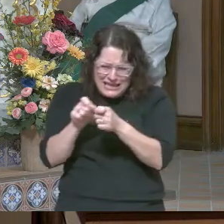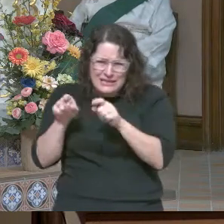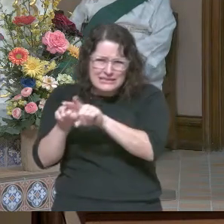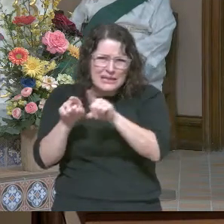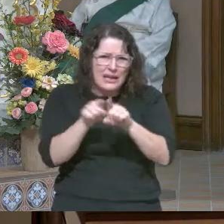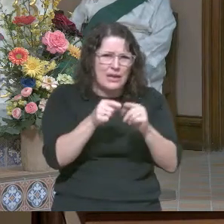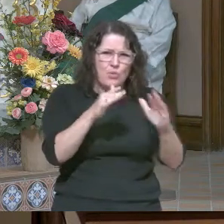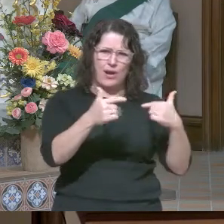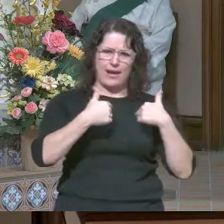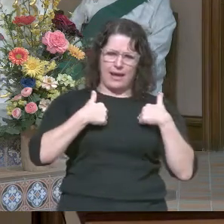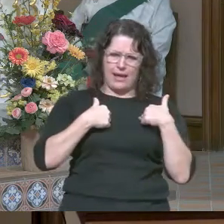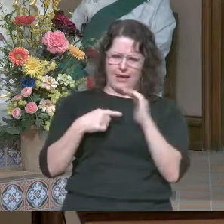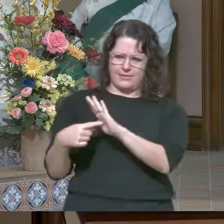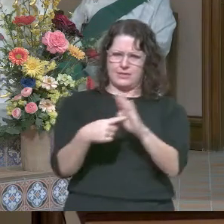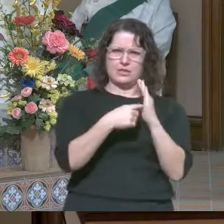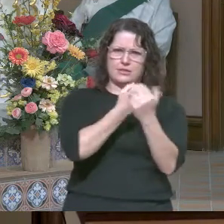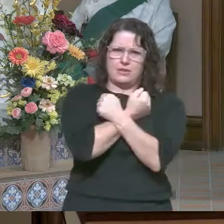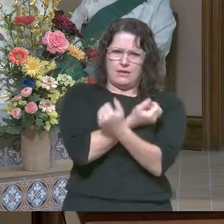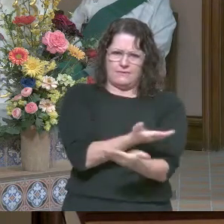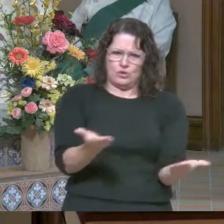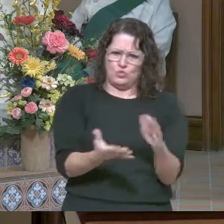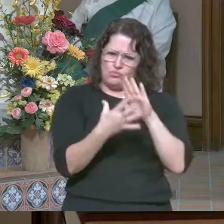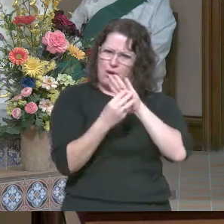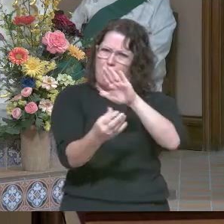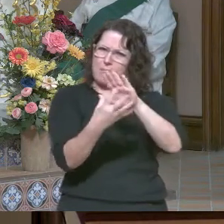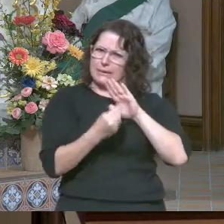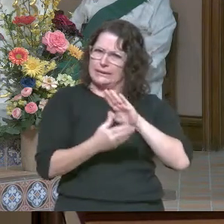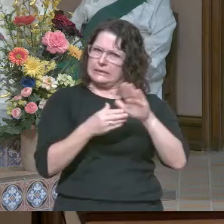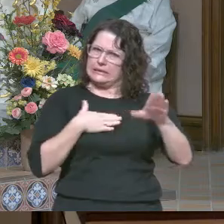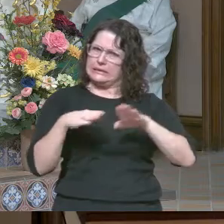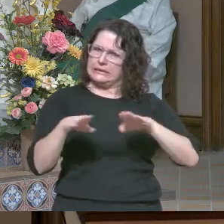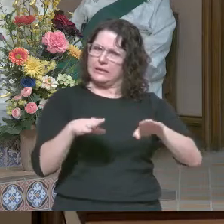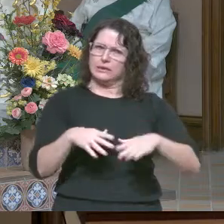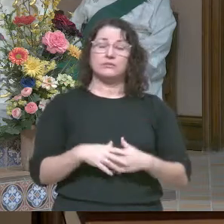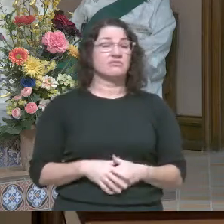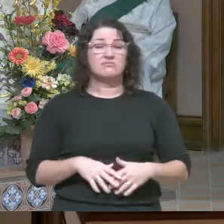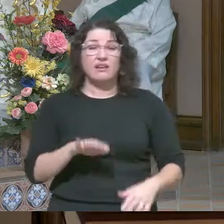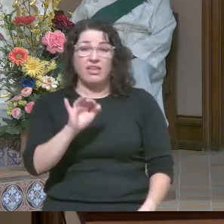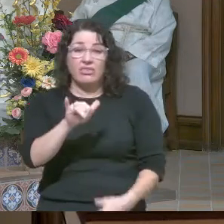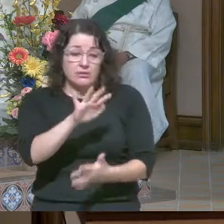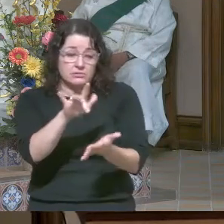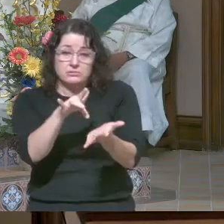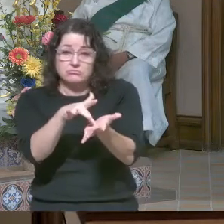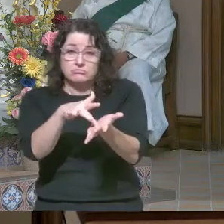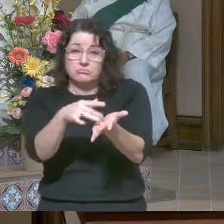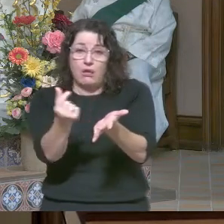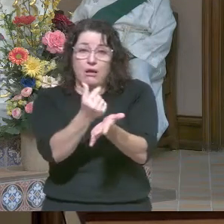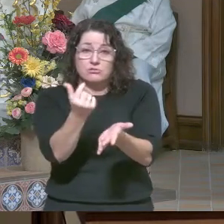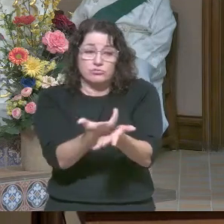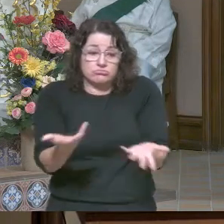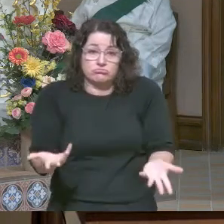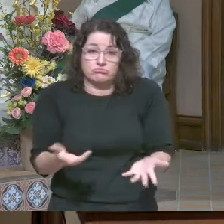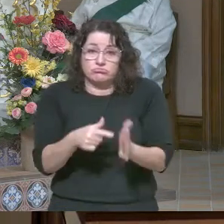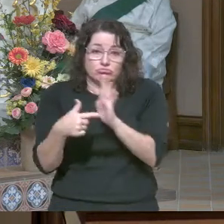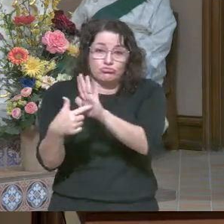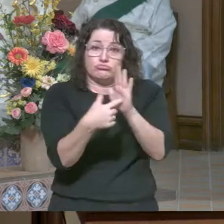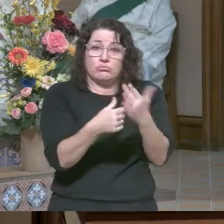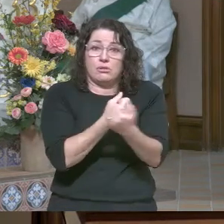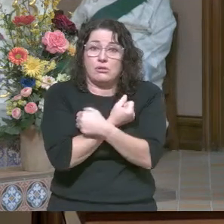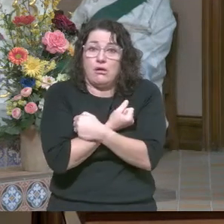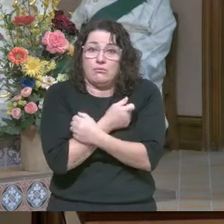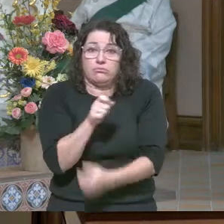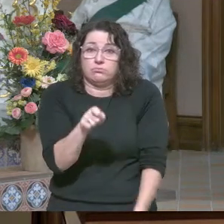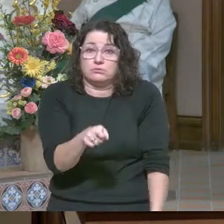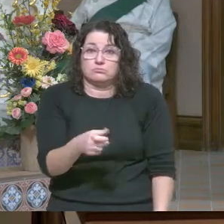So this is the very command of God, the very message, the heart of the Gospels, to love. And it's no